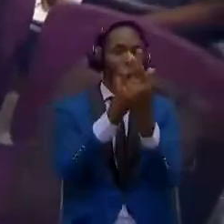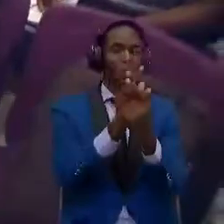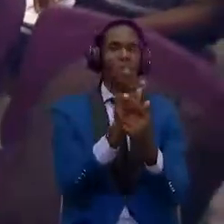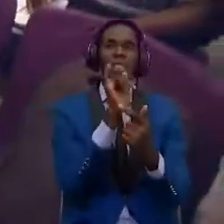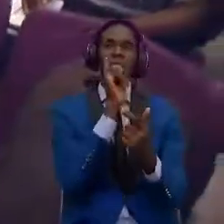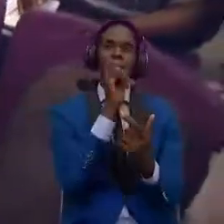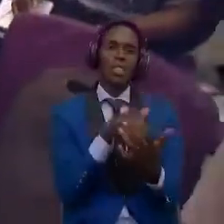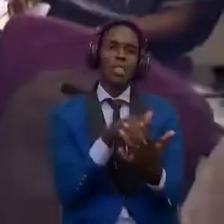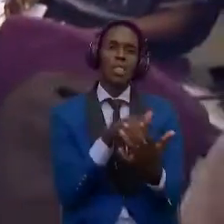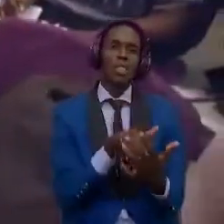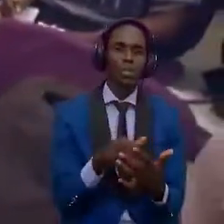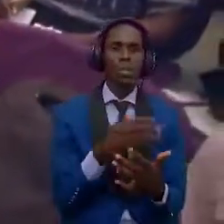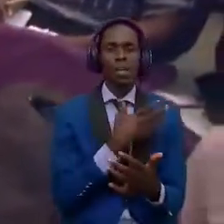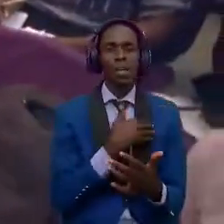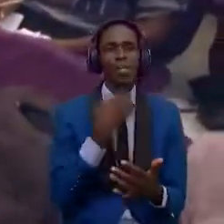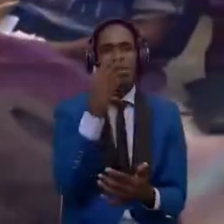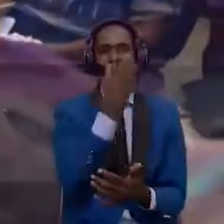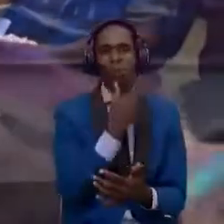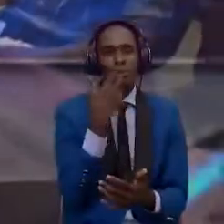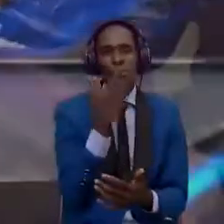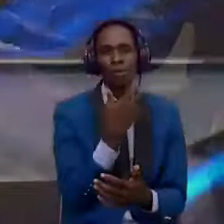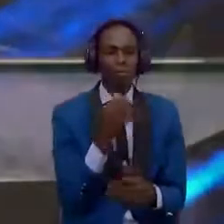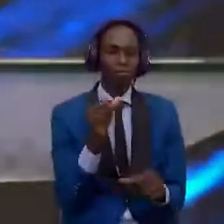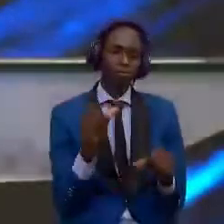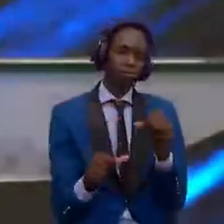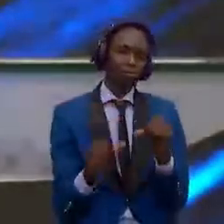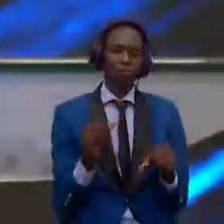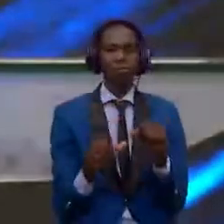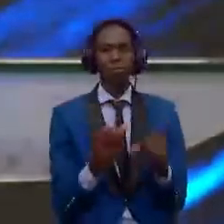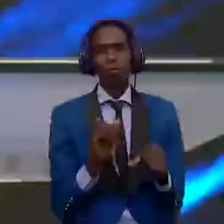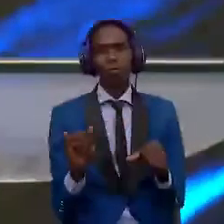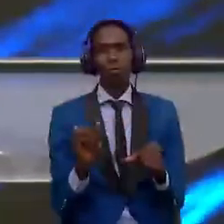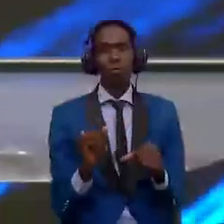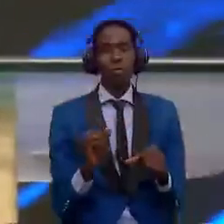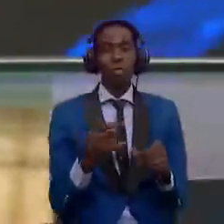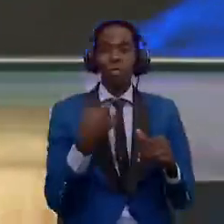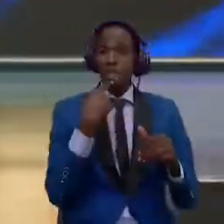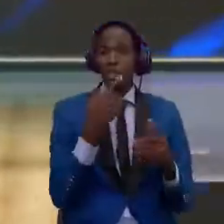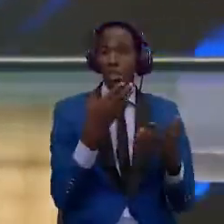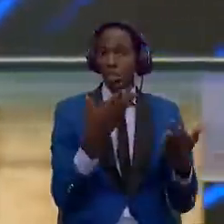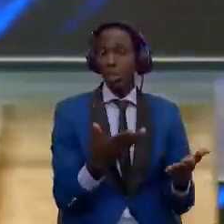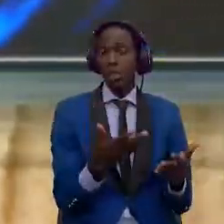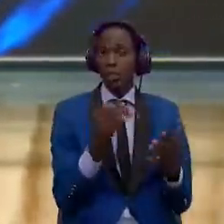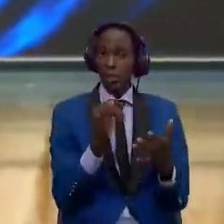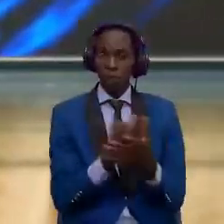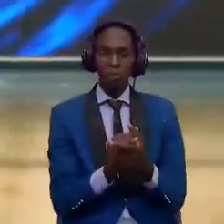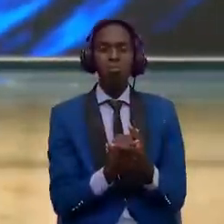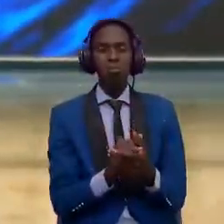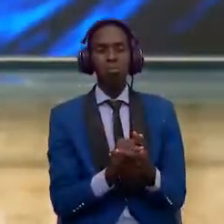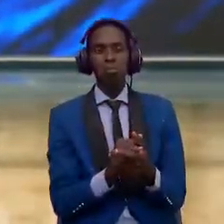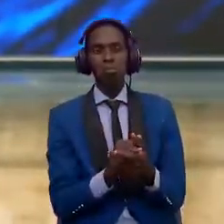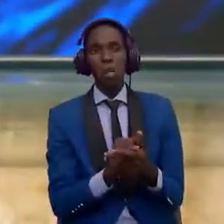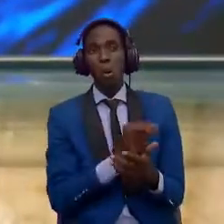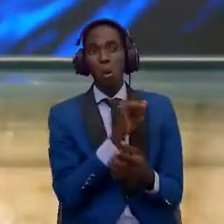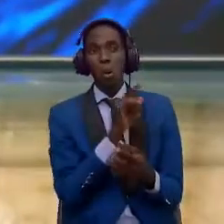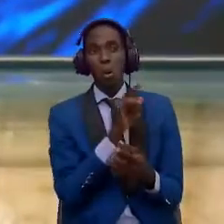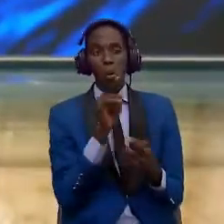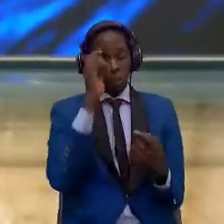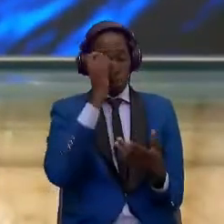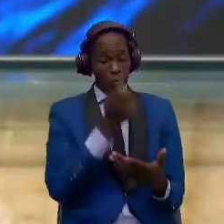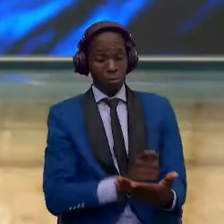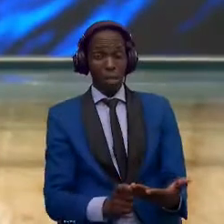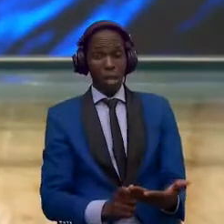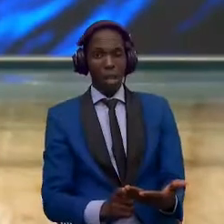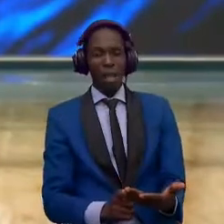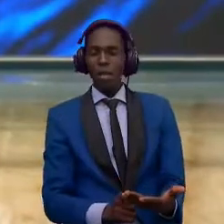speech contemptible. They said about Paul the Apostle in Corinth, they said, when he writes,